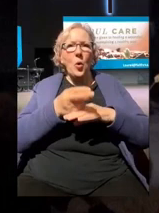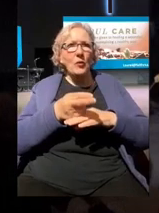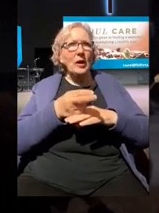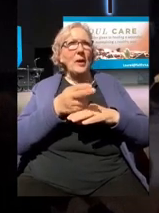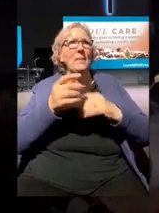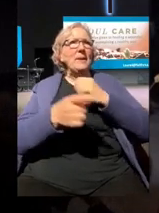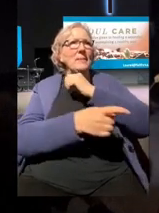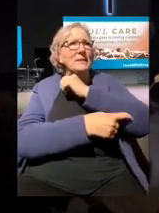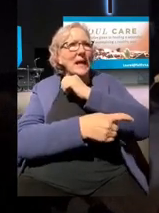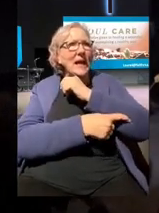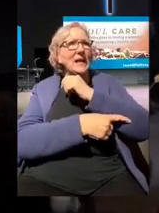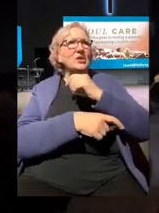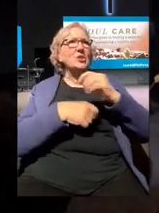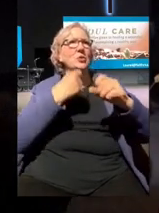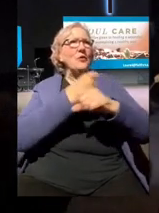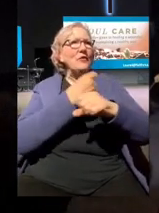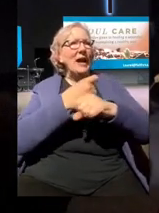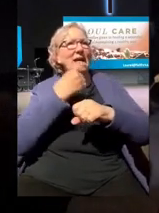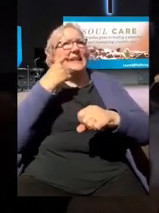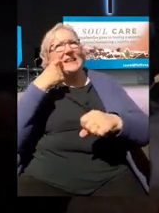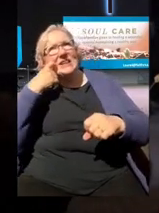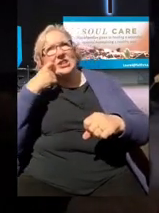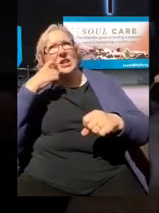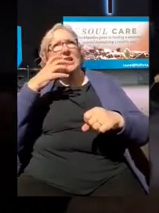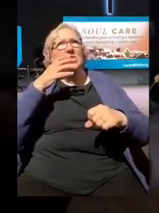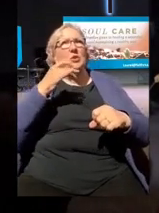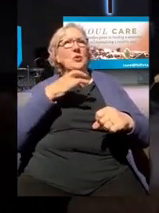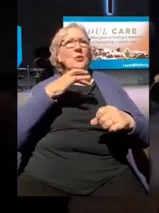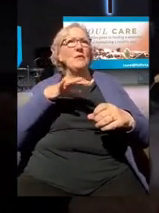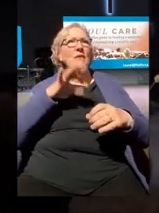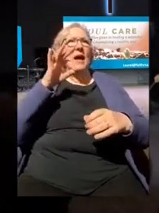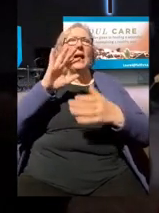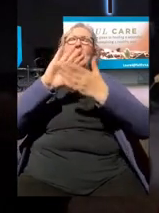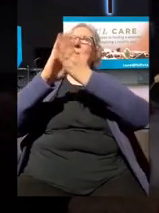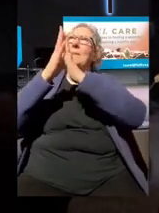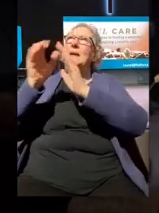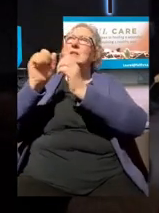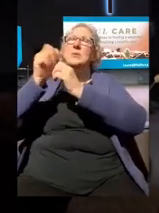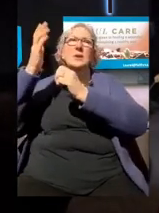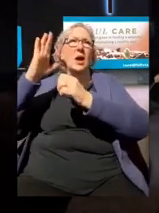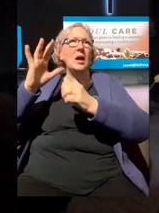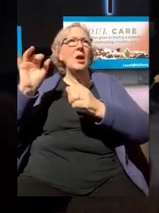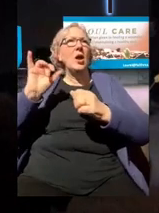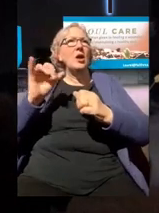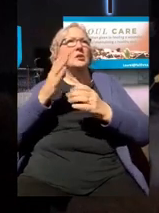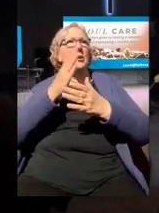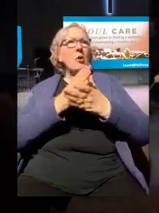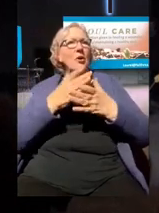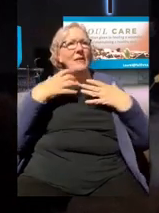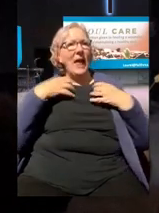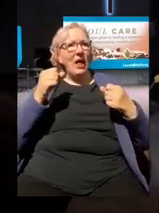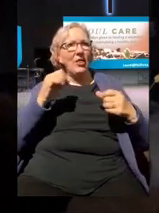addictions, and have peace with God. But it's also part of a healthy spiritual